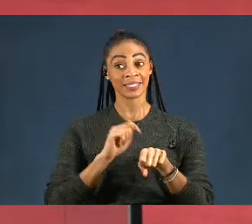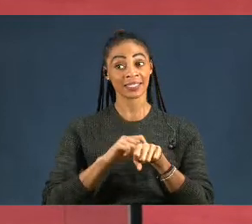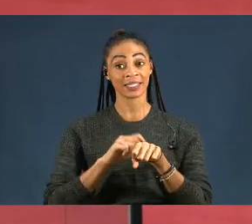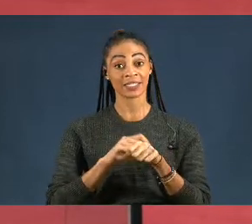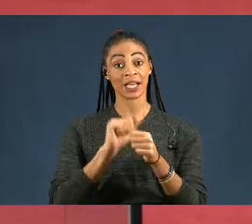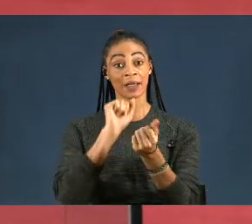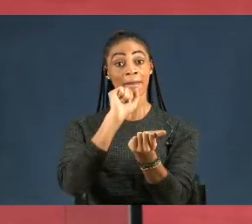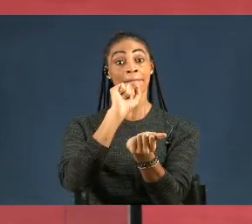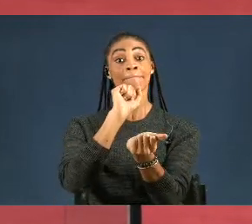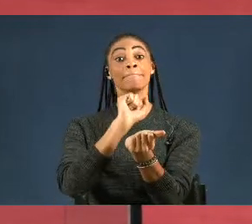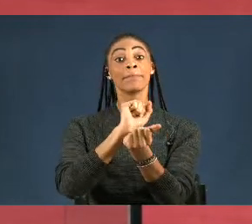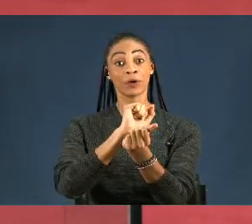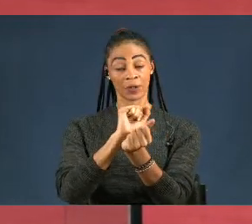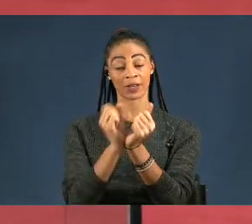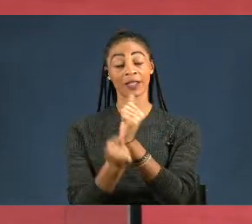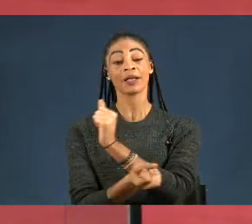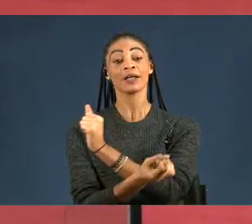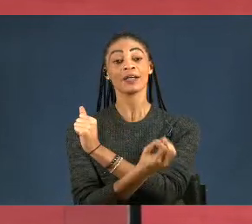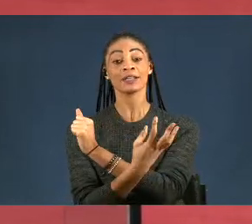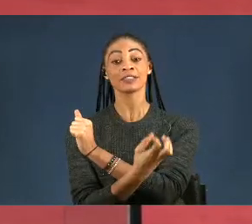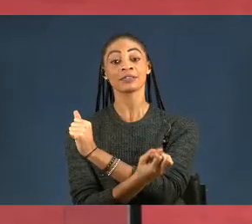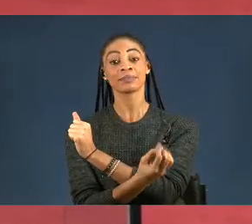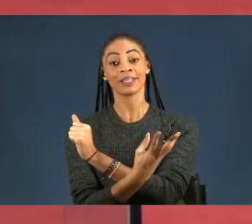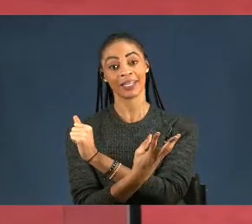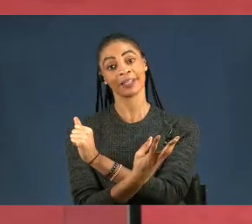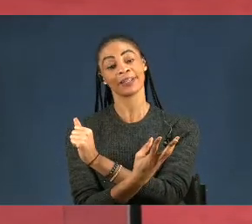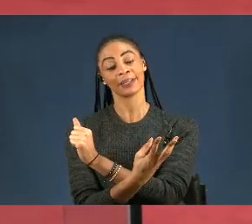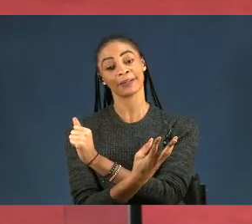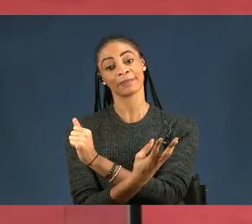discussing this scripture, by the way,